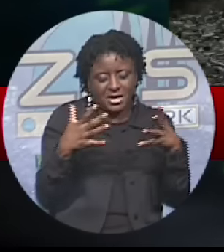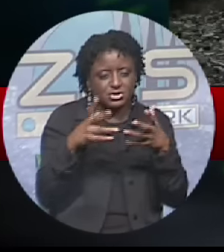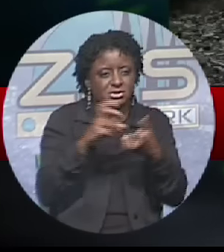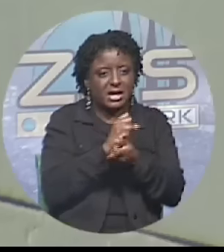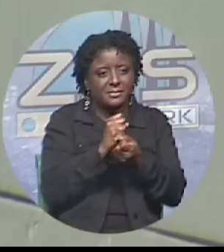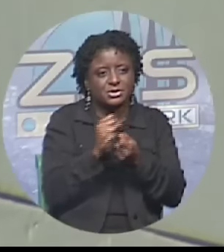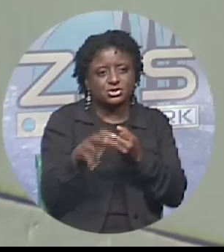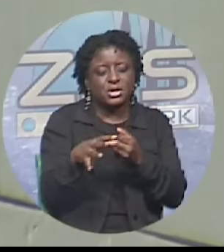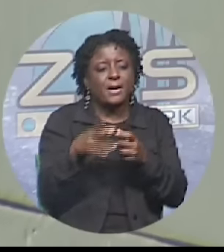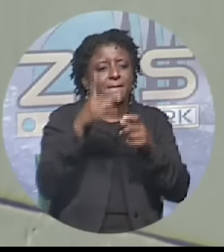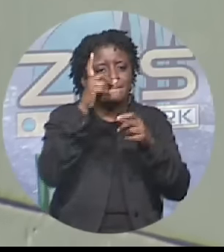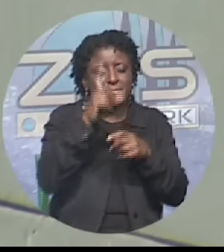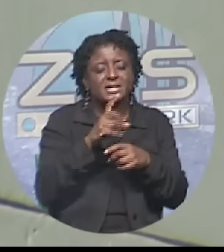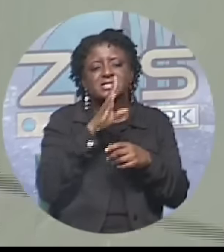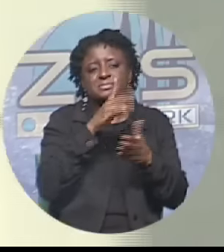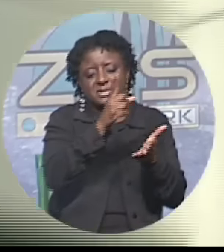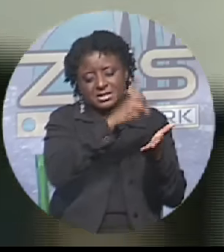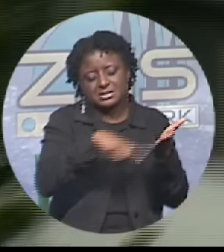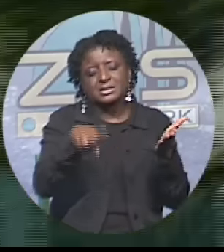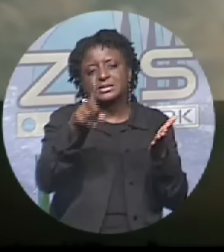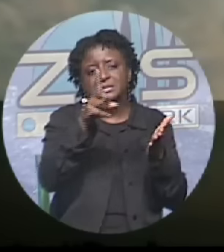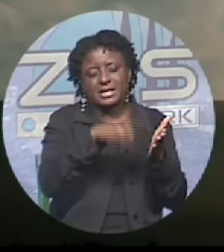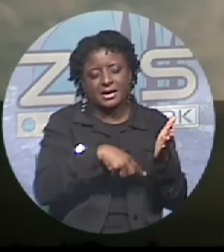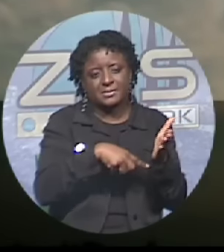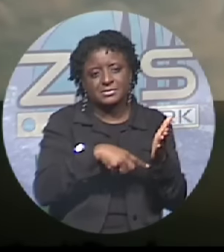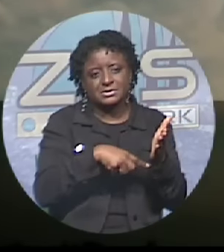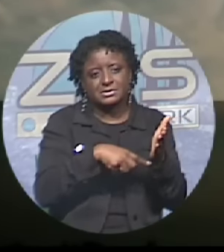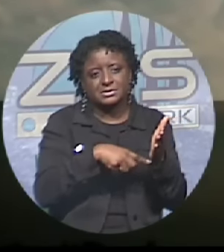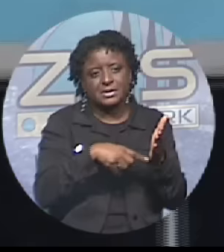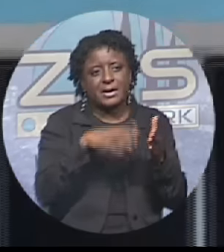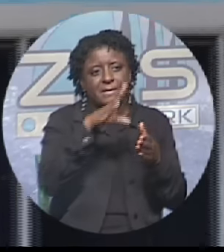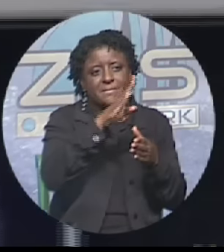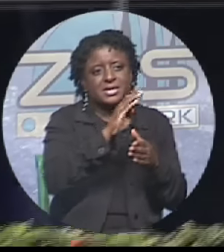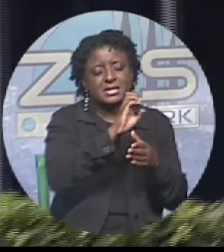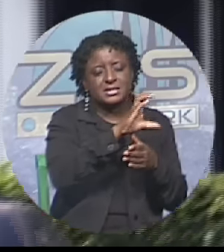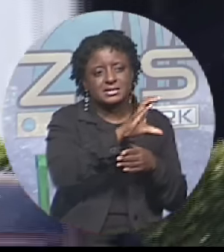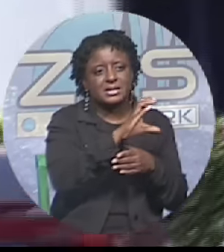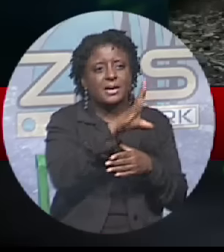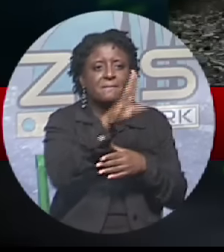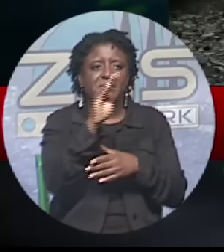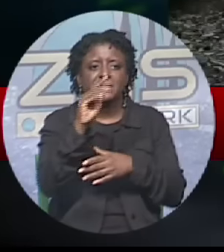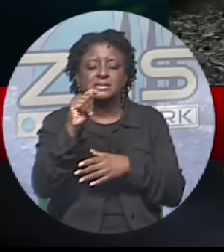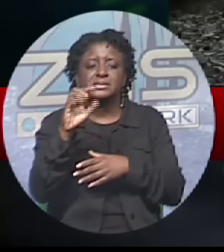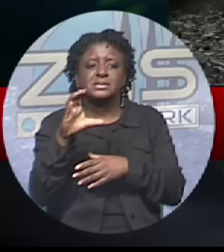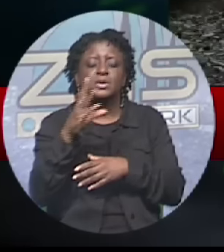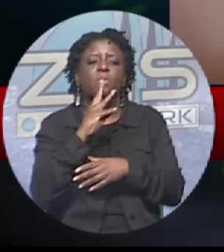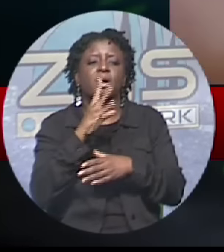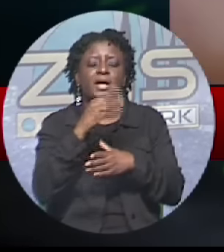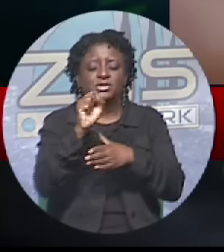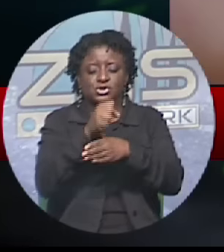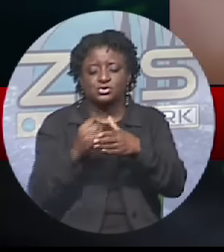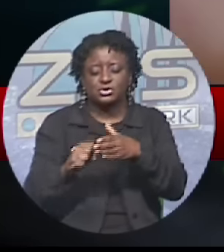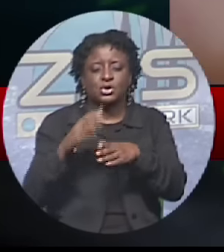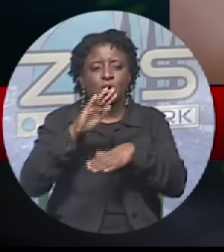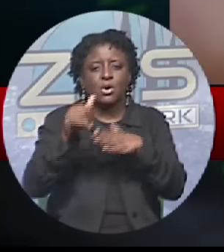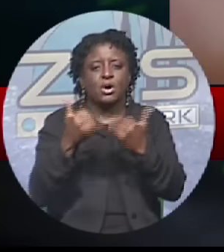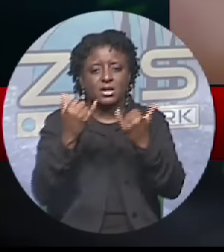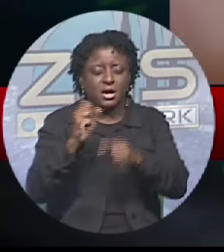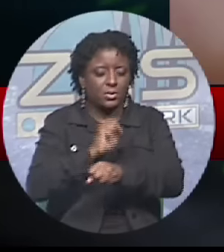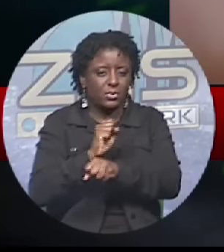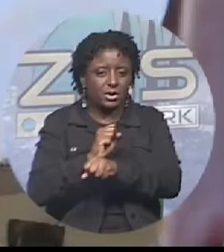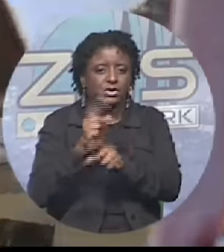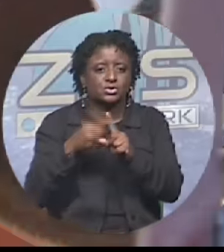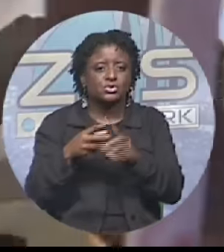to be condemned. And BEC, BTC, Water and Sewage have all been mobilized on the various islands to